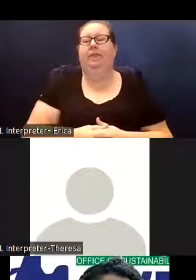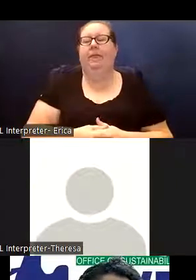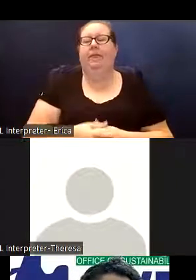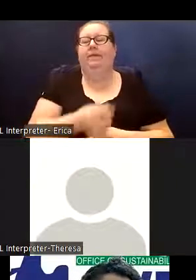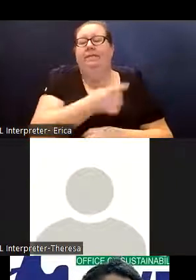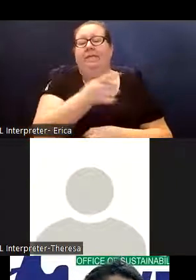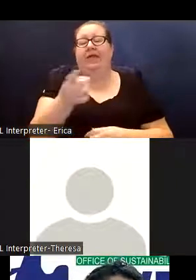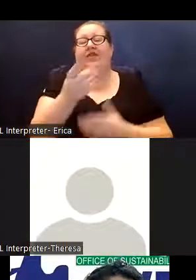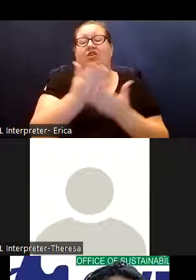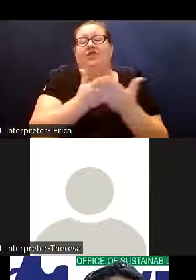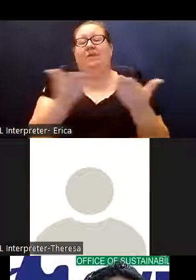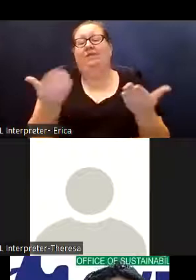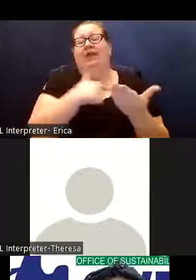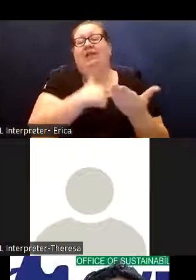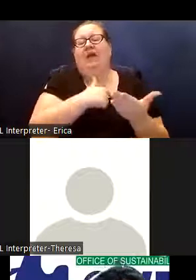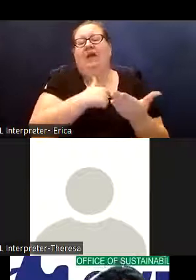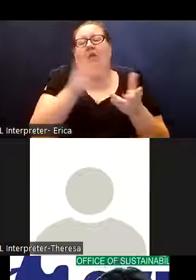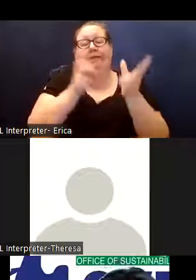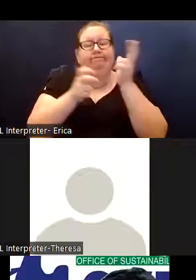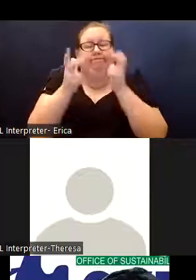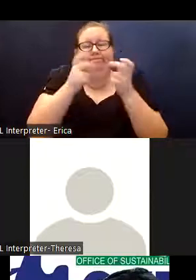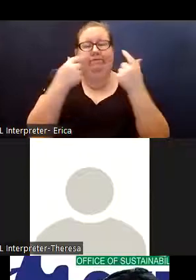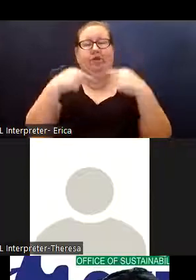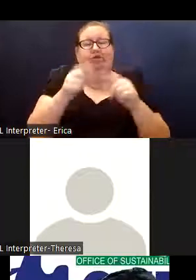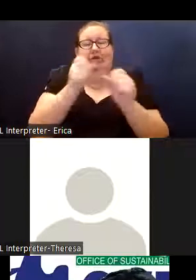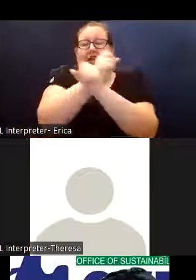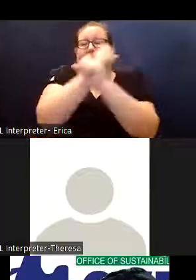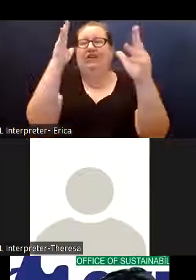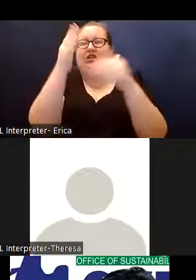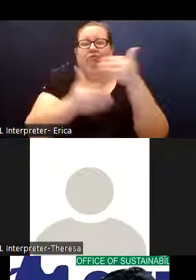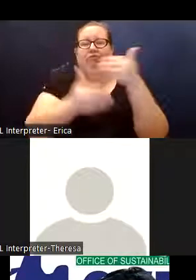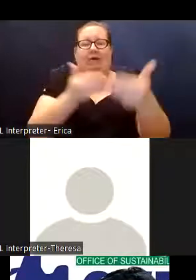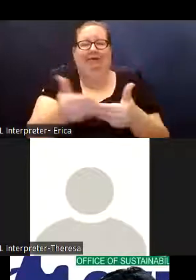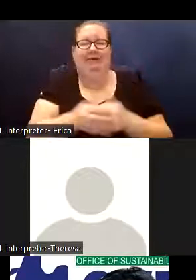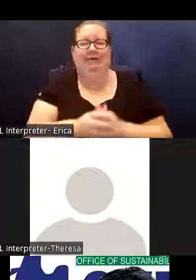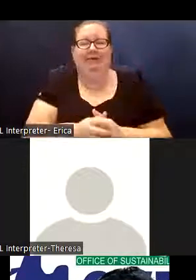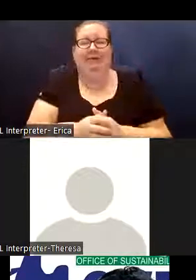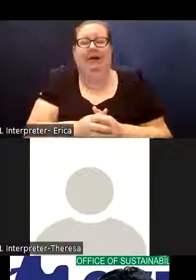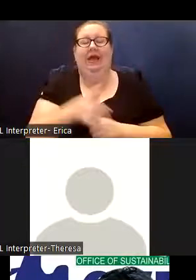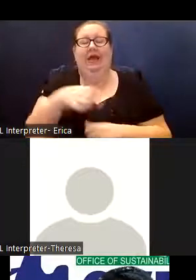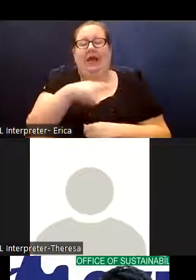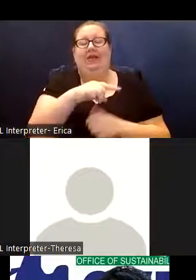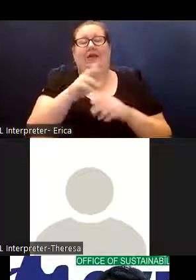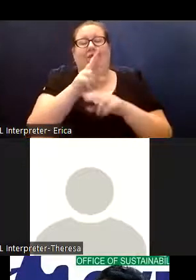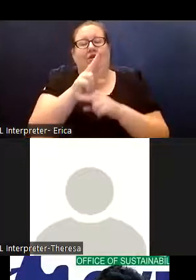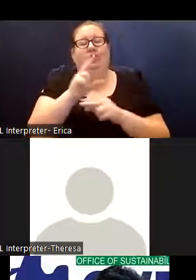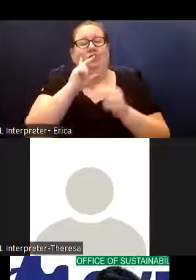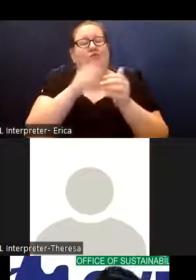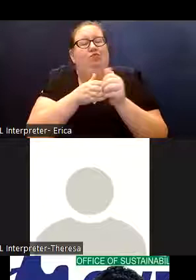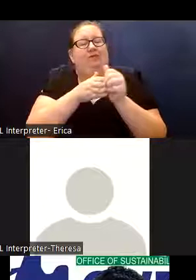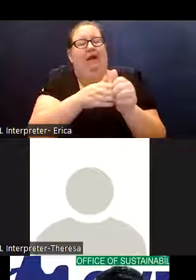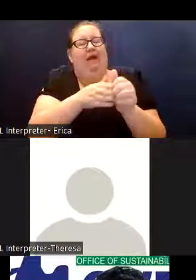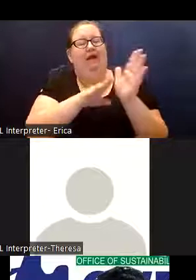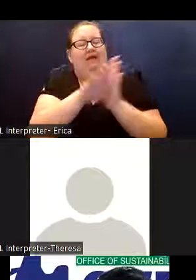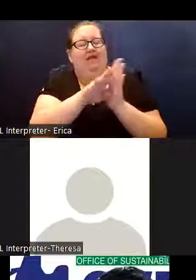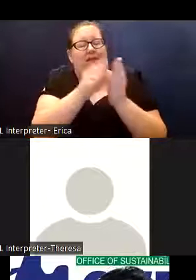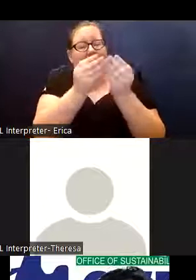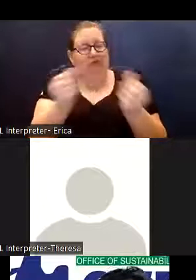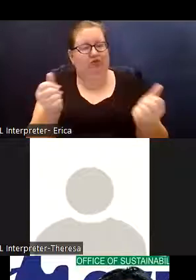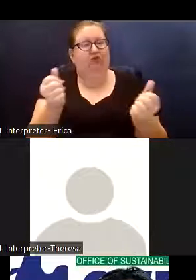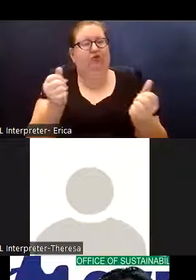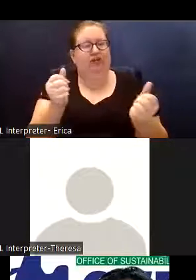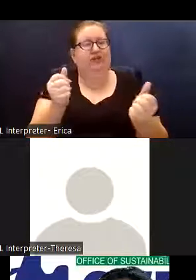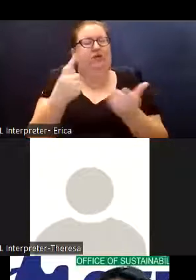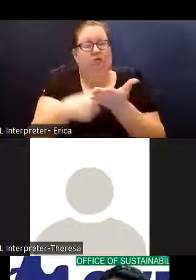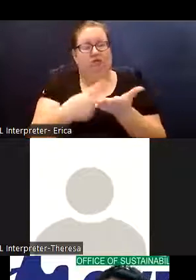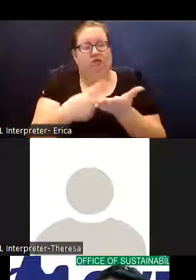the things that we heard during our visioning process. They've been used to guide the development of the solutions that you're going to see.